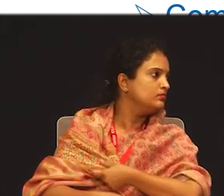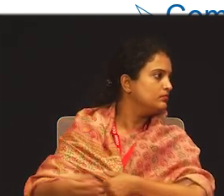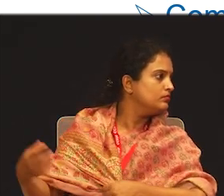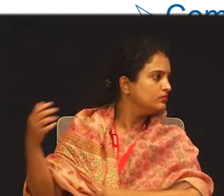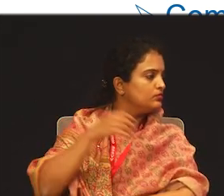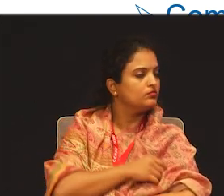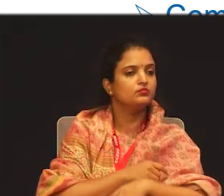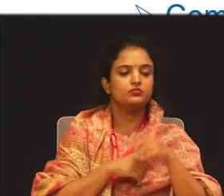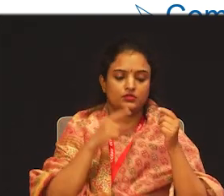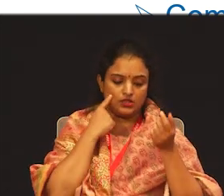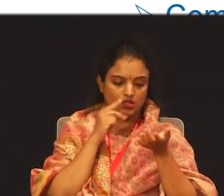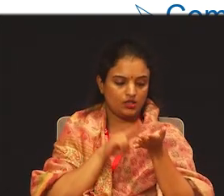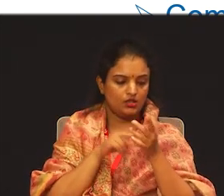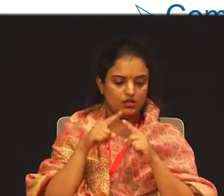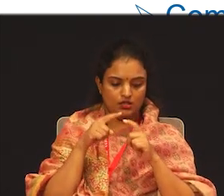is integration?